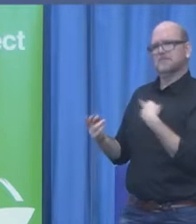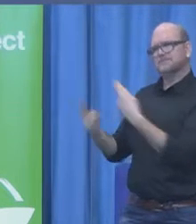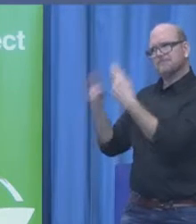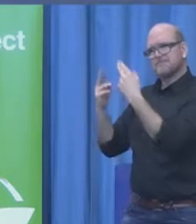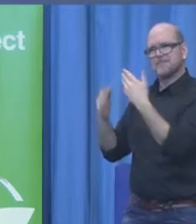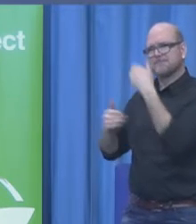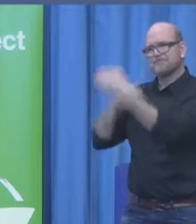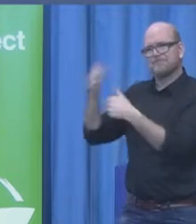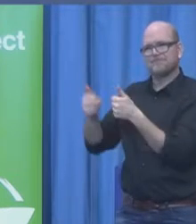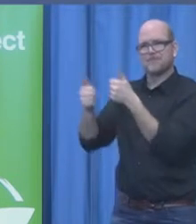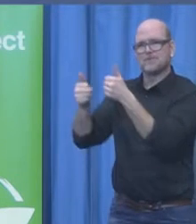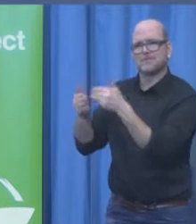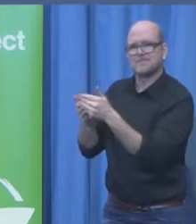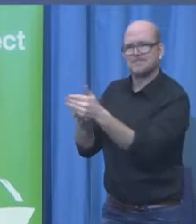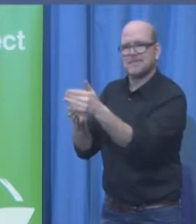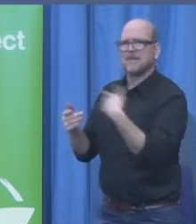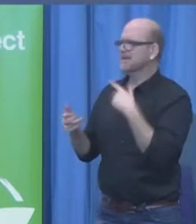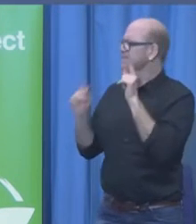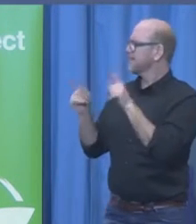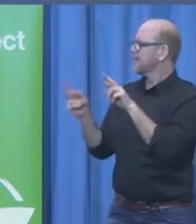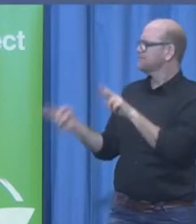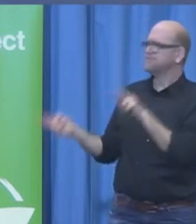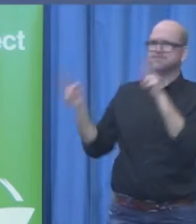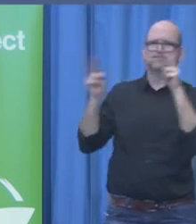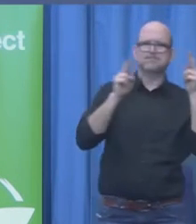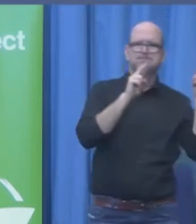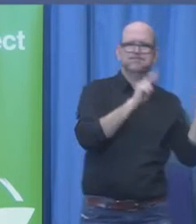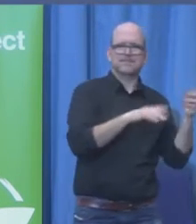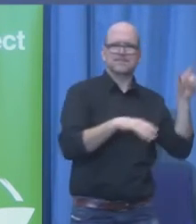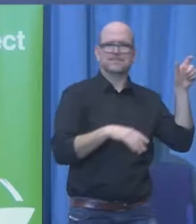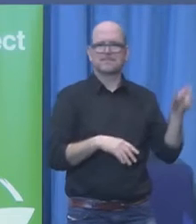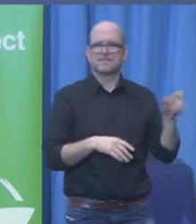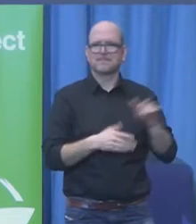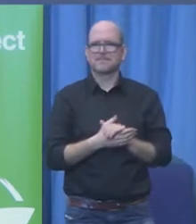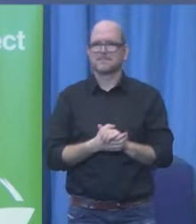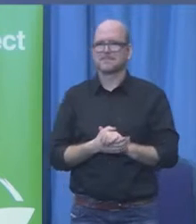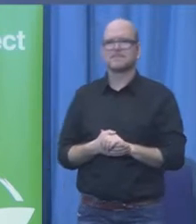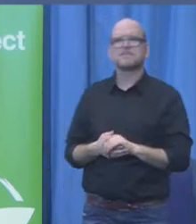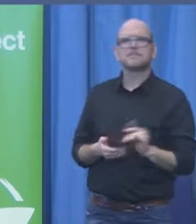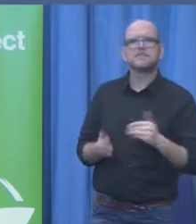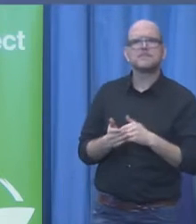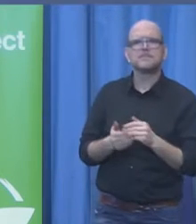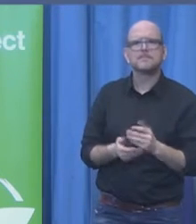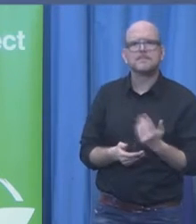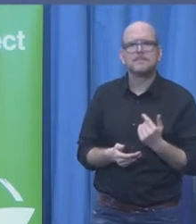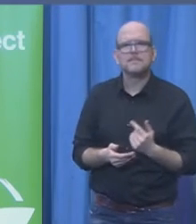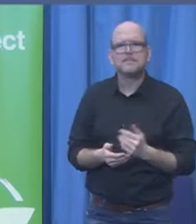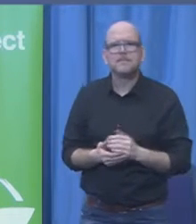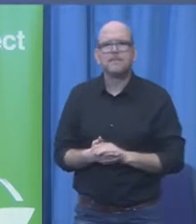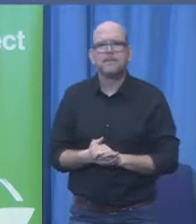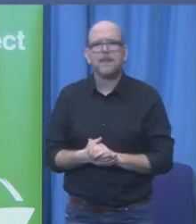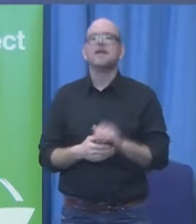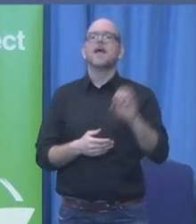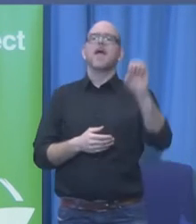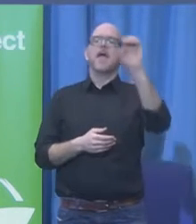switch now to the European Union level and let's hear from our representative from the European